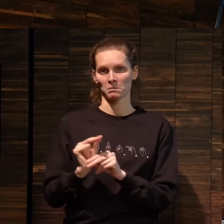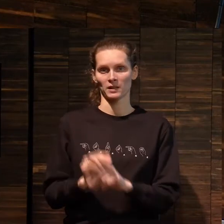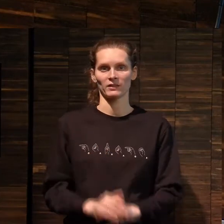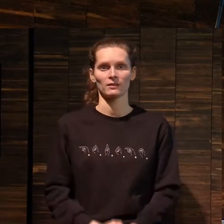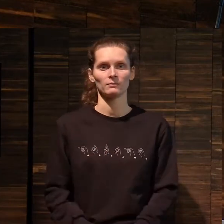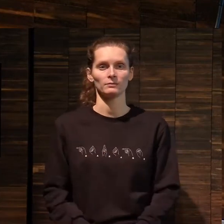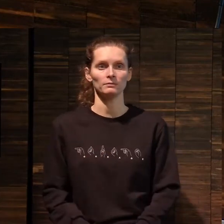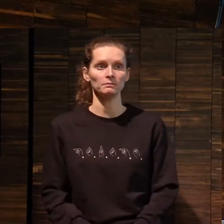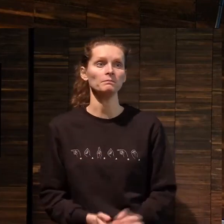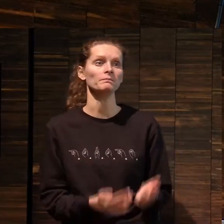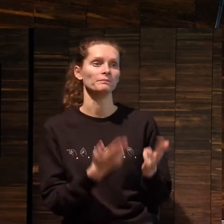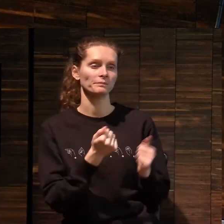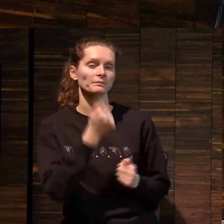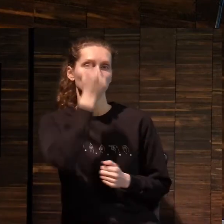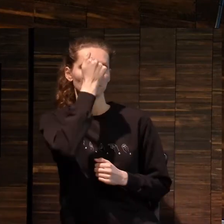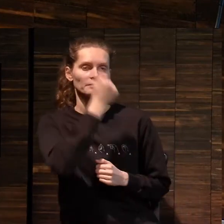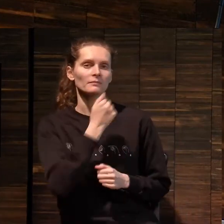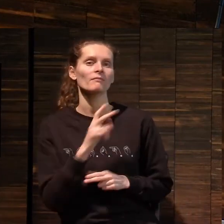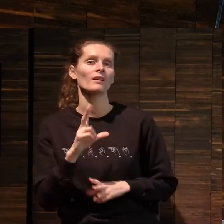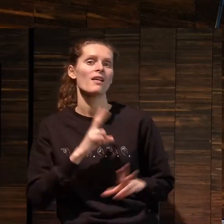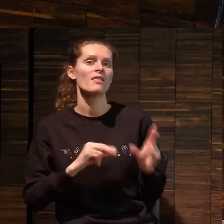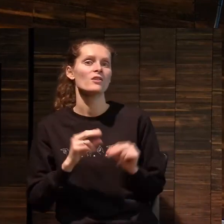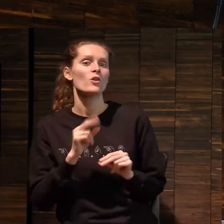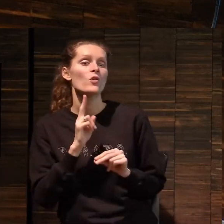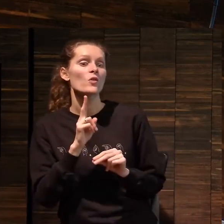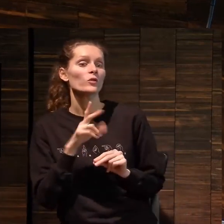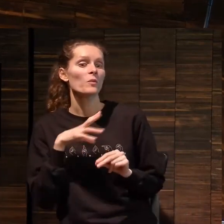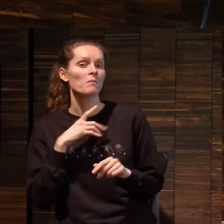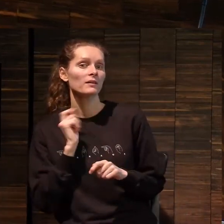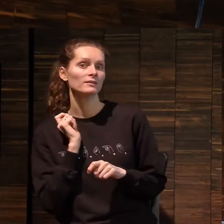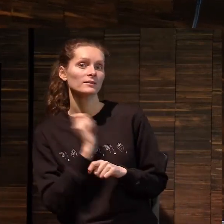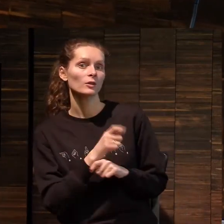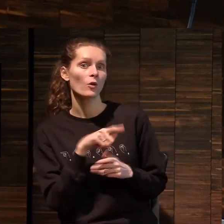basically 5 minutes, and this is it.